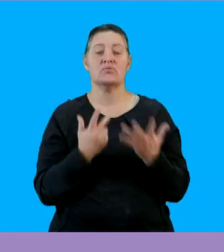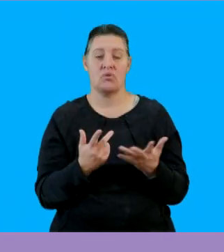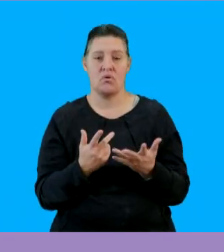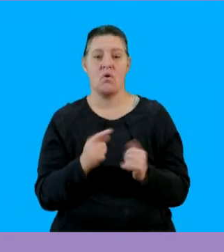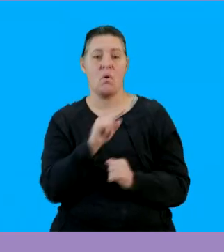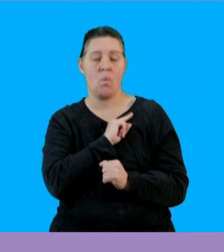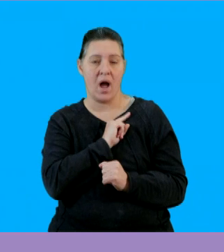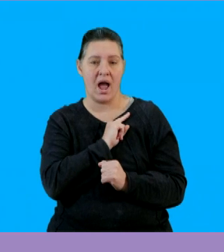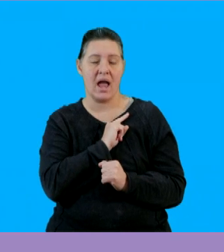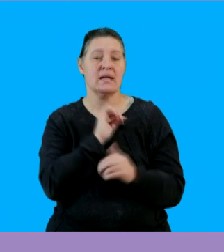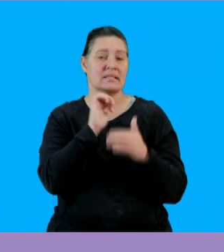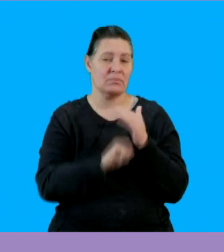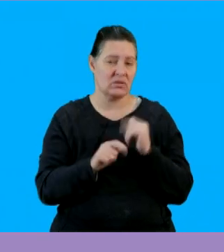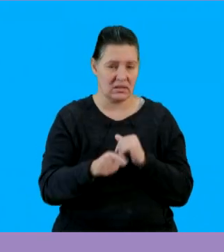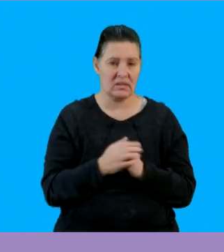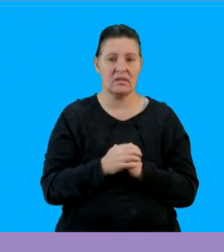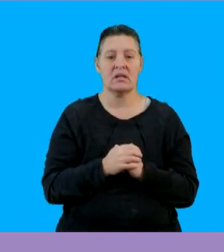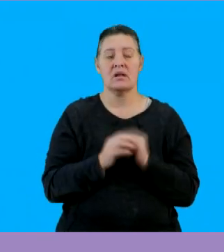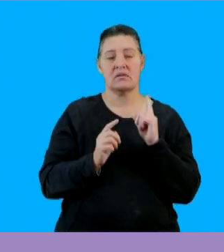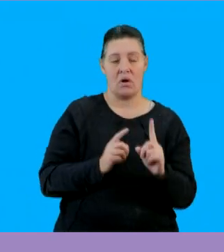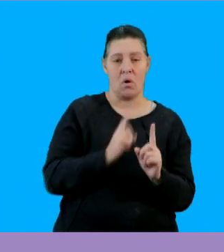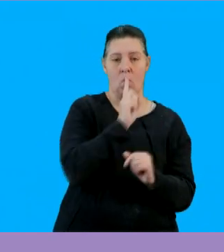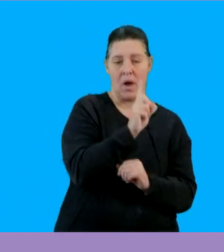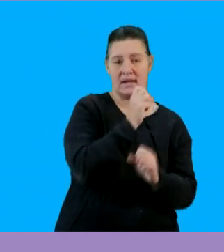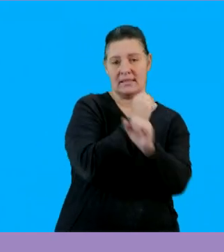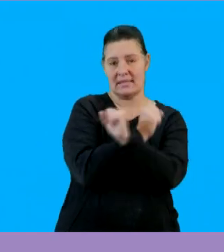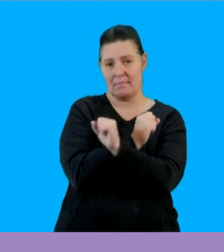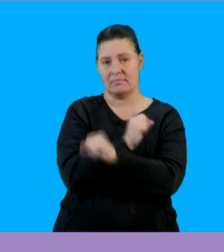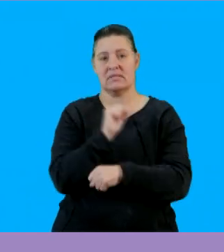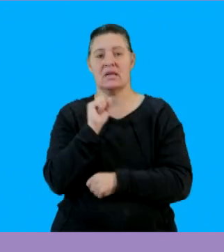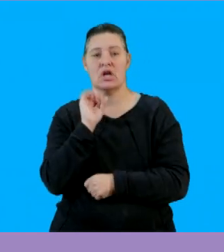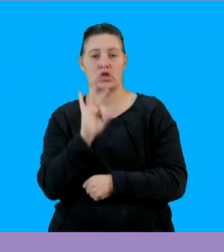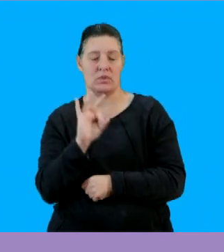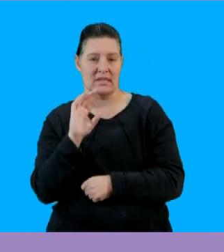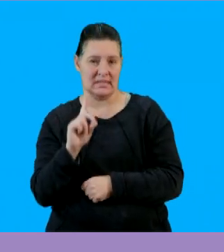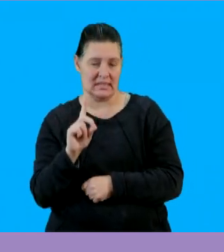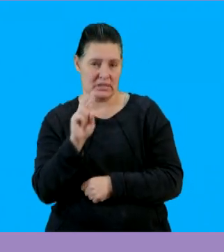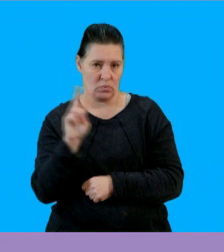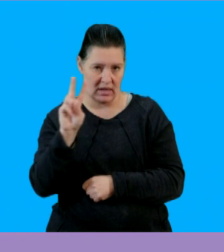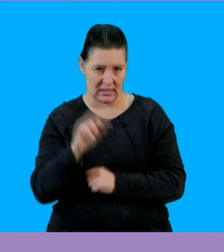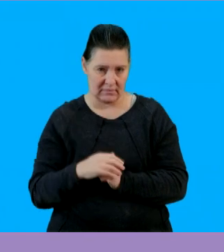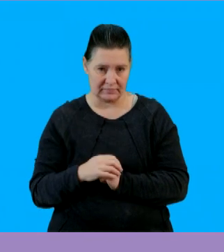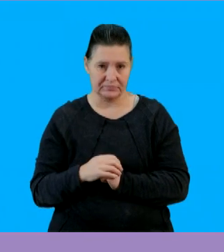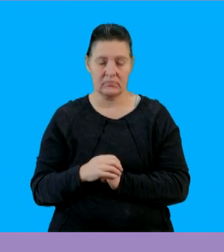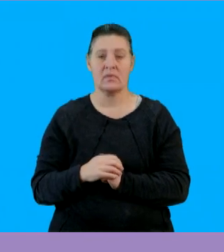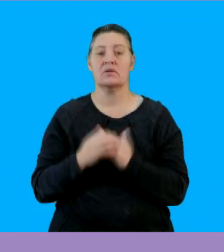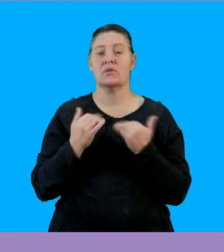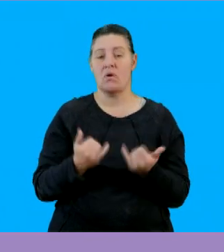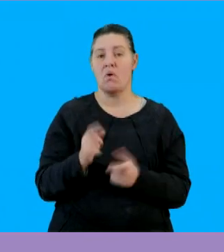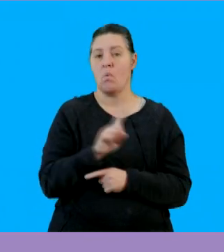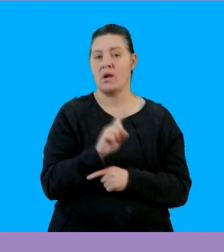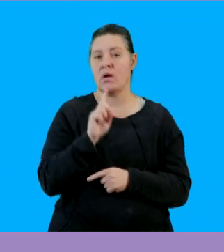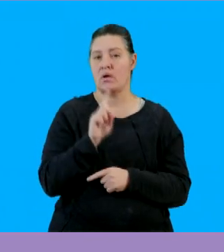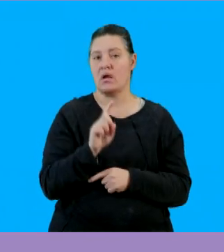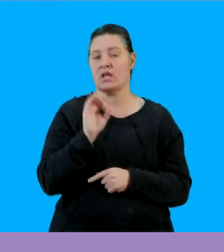so the inner ones there because we are subtracting there the inner ones there is 1 multiplied by 3 d squared so